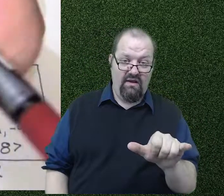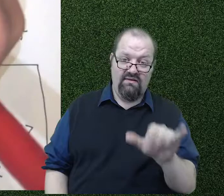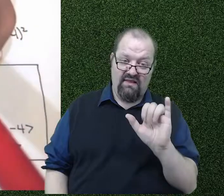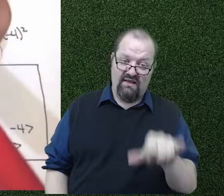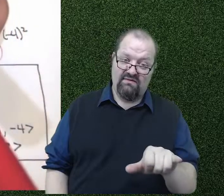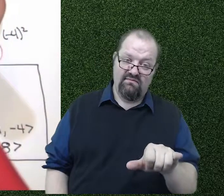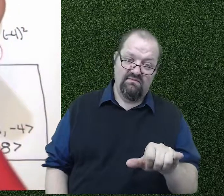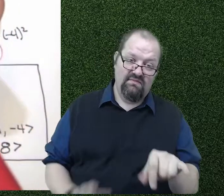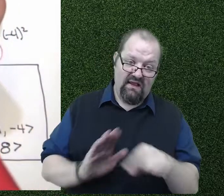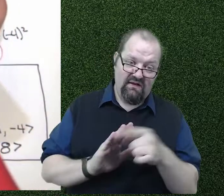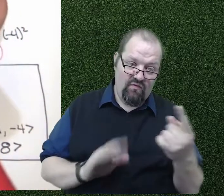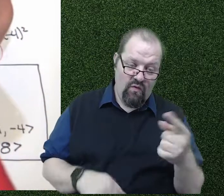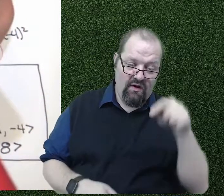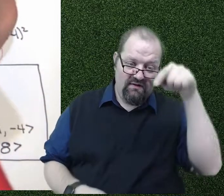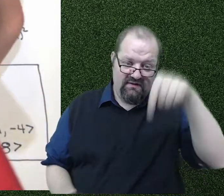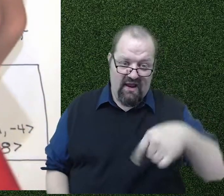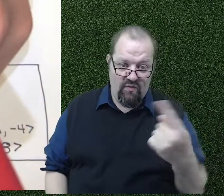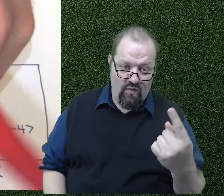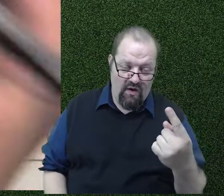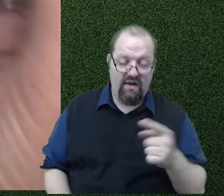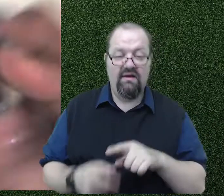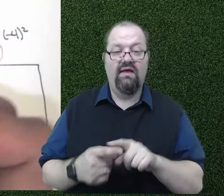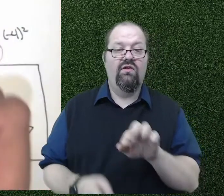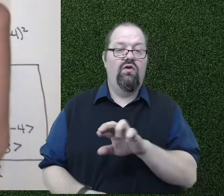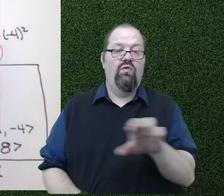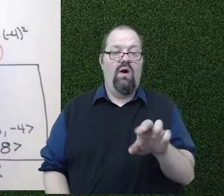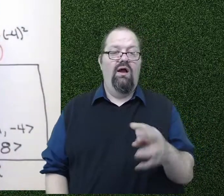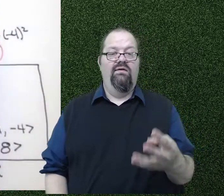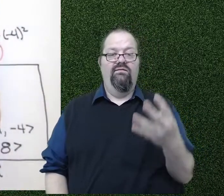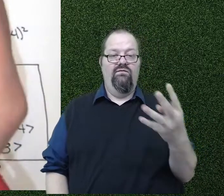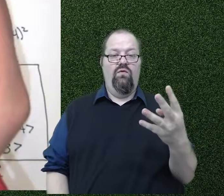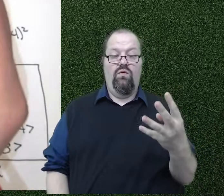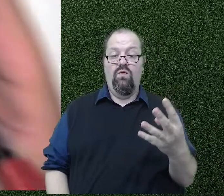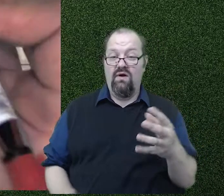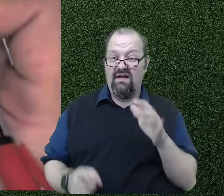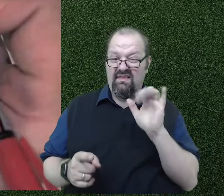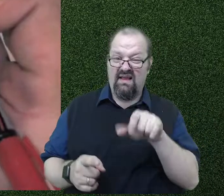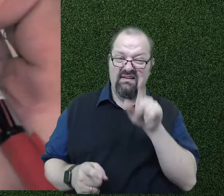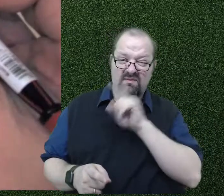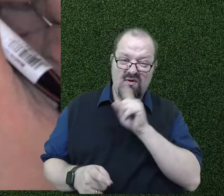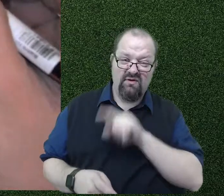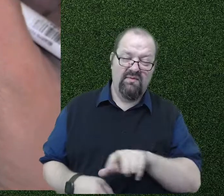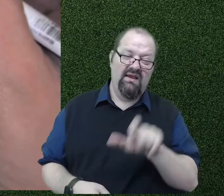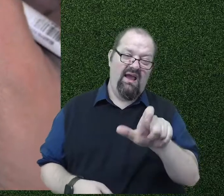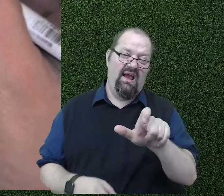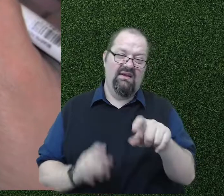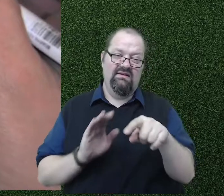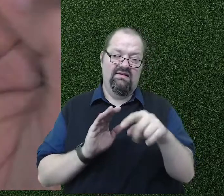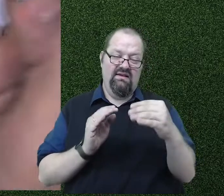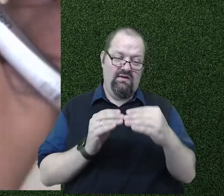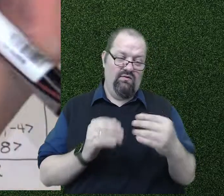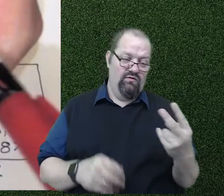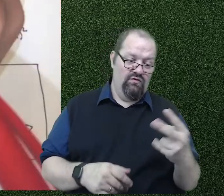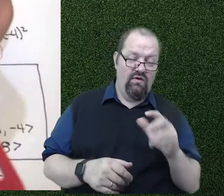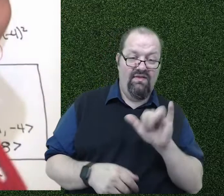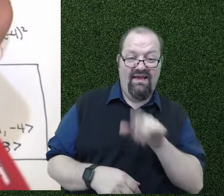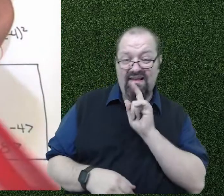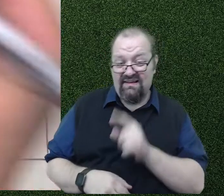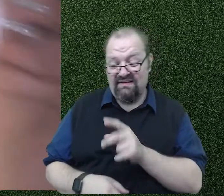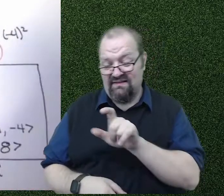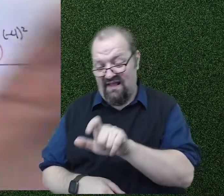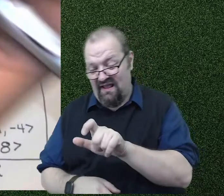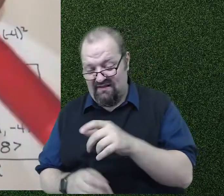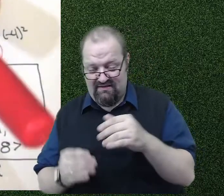means. And then we go to the right 4 units. And if that was supposed to be x equals 2, this is x equals 6. So this is